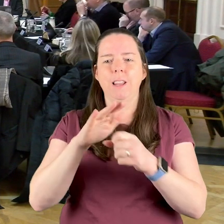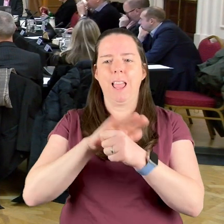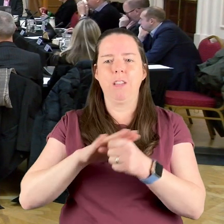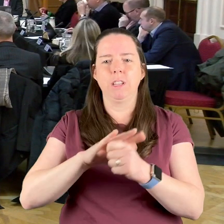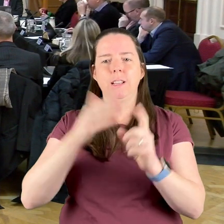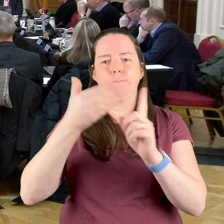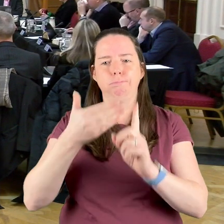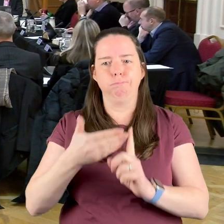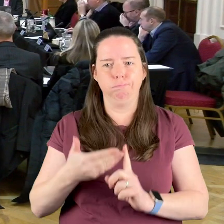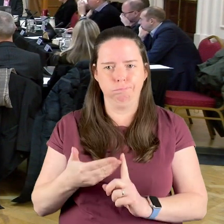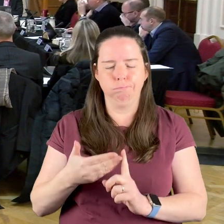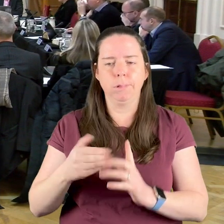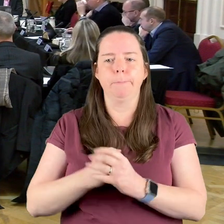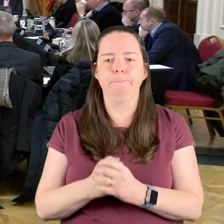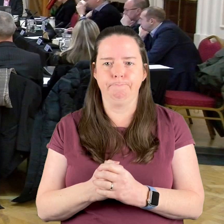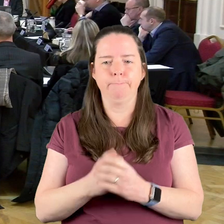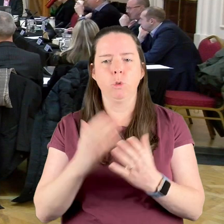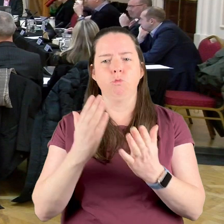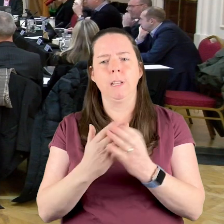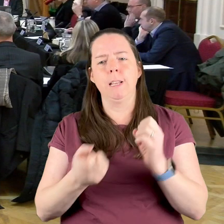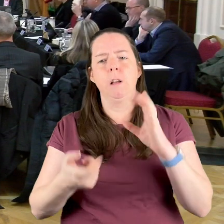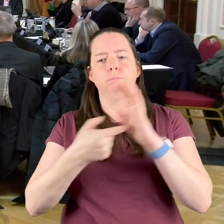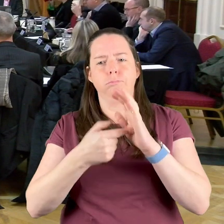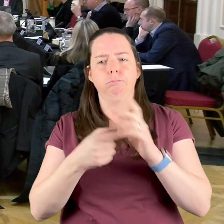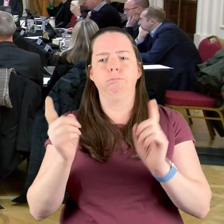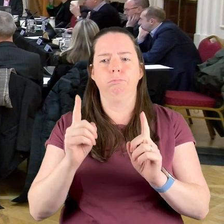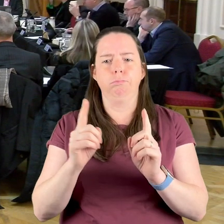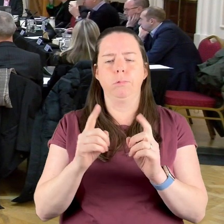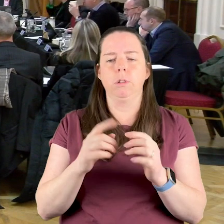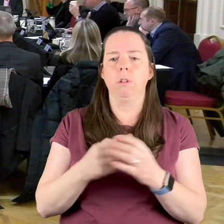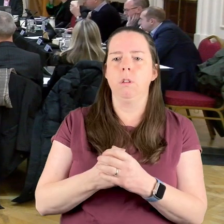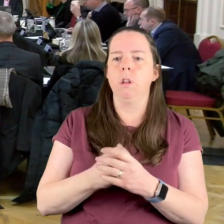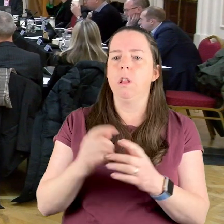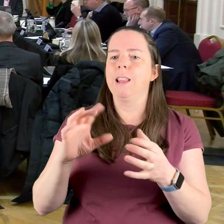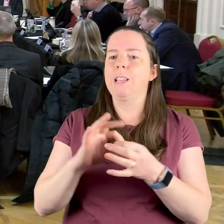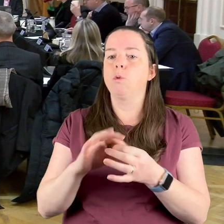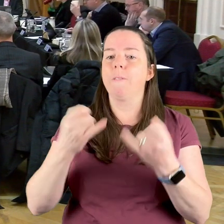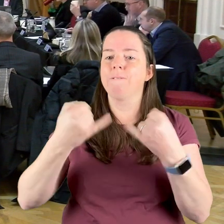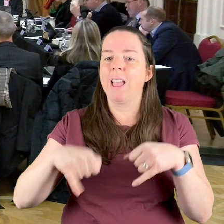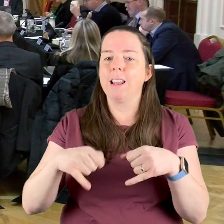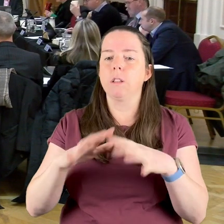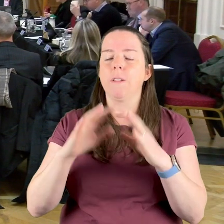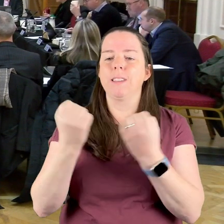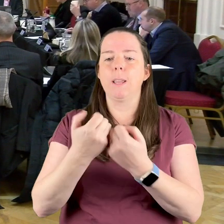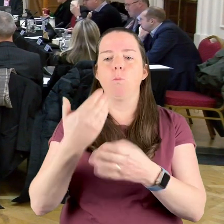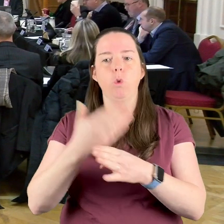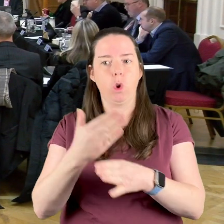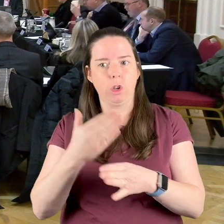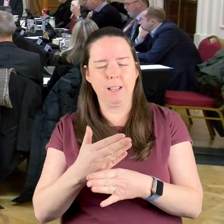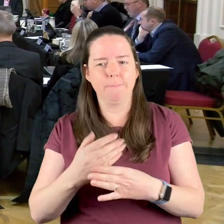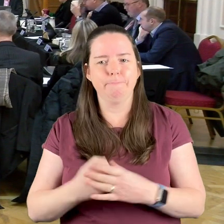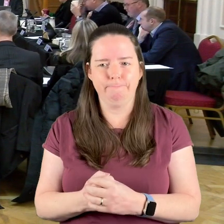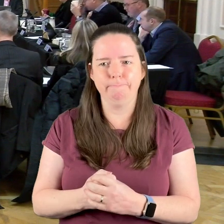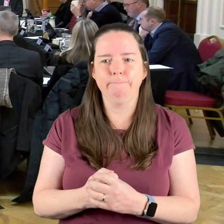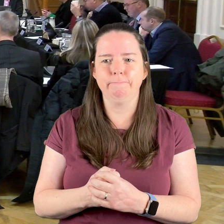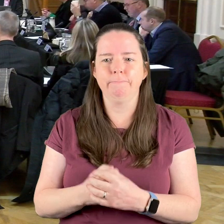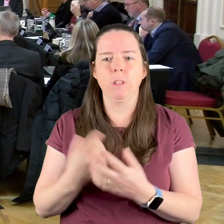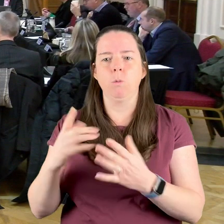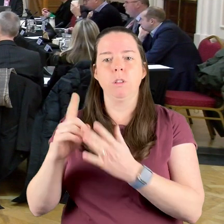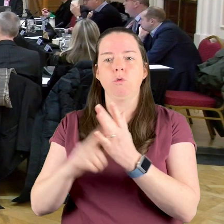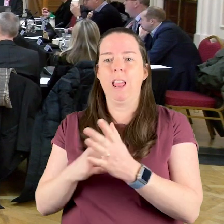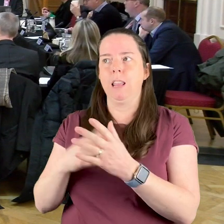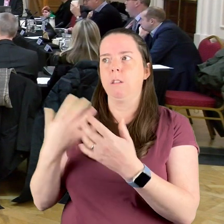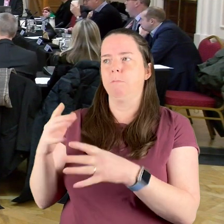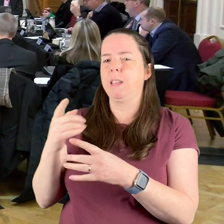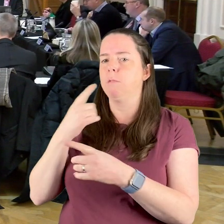4 action areas. However, the key themes that came out of that report were failures of team working, which